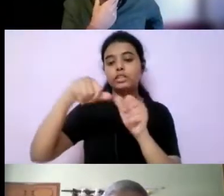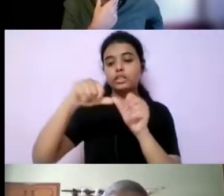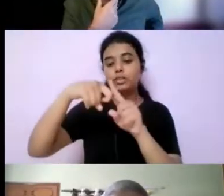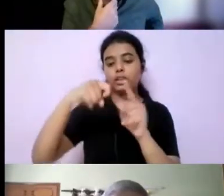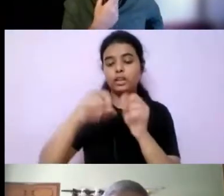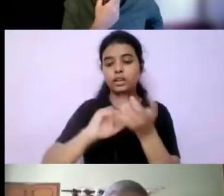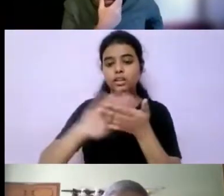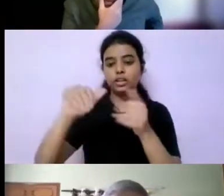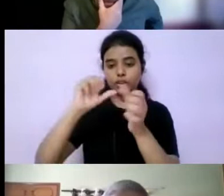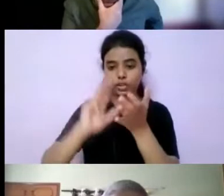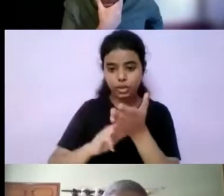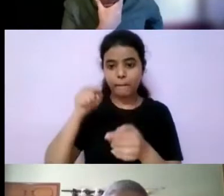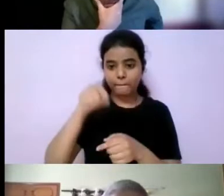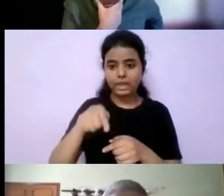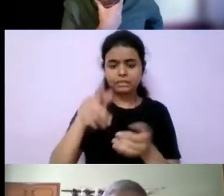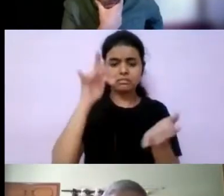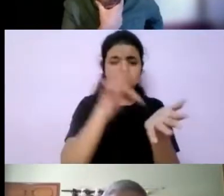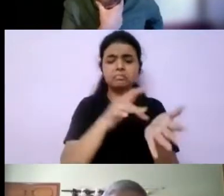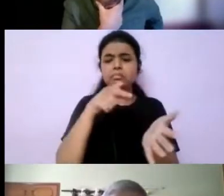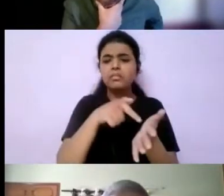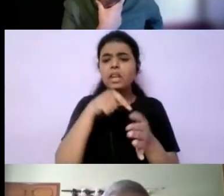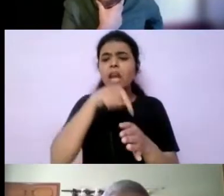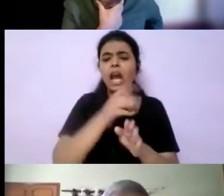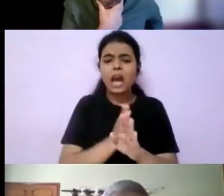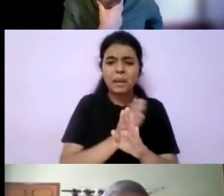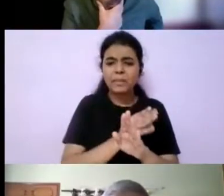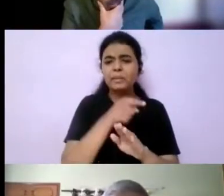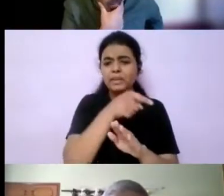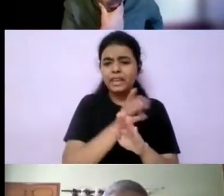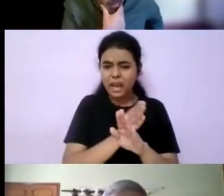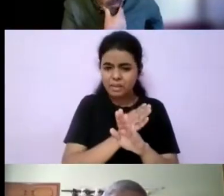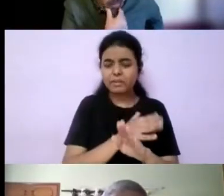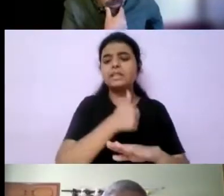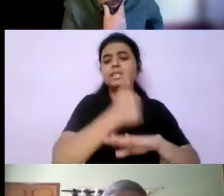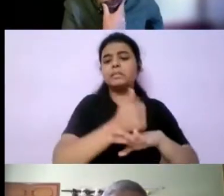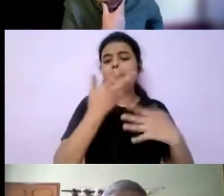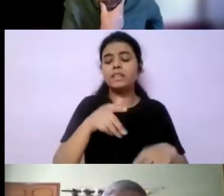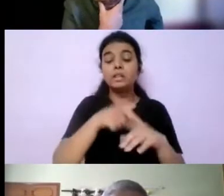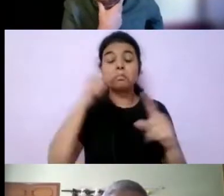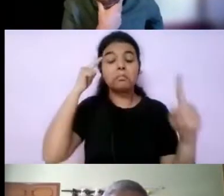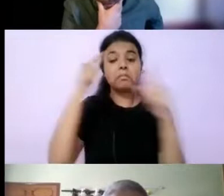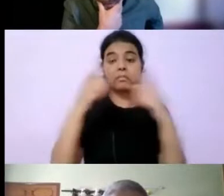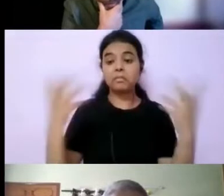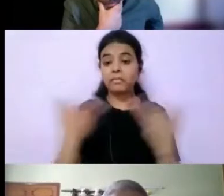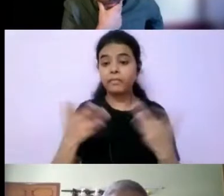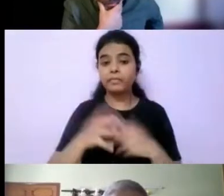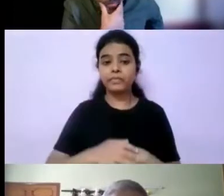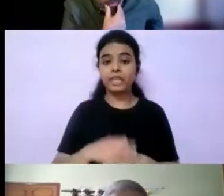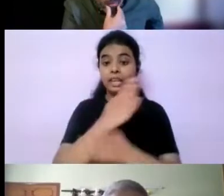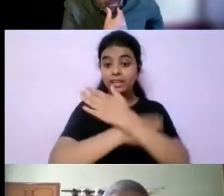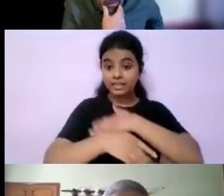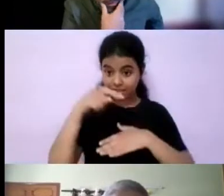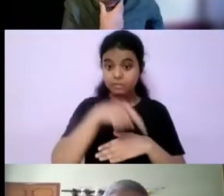Training was established this semester with the prime objective of promoting